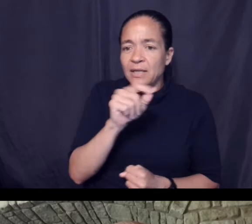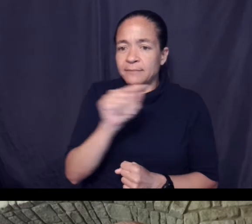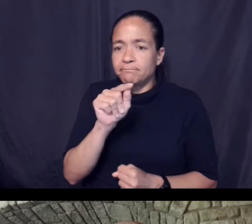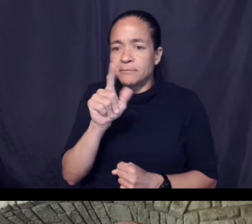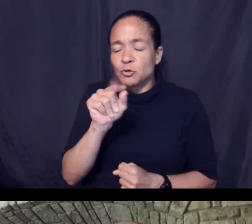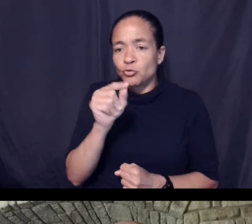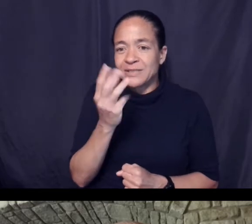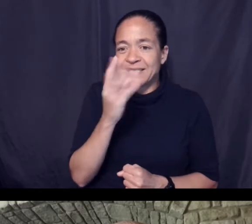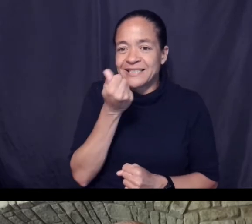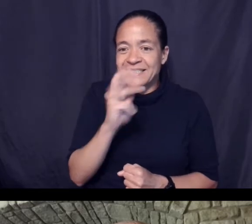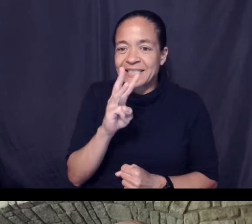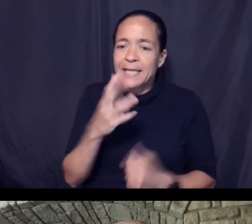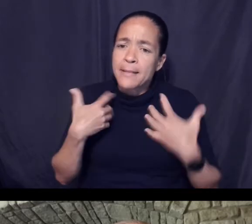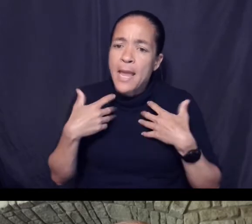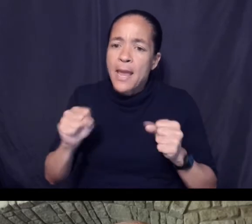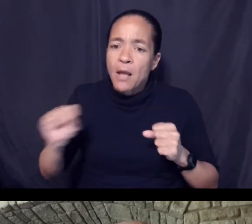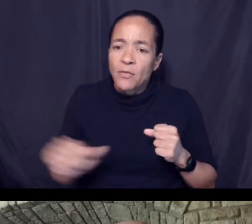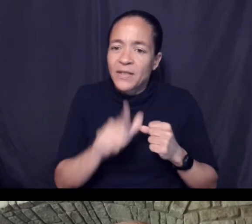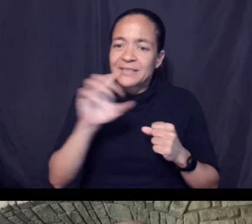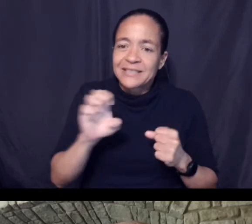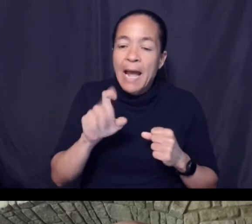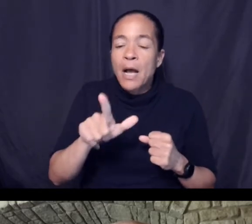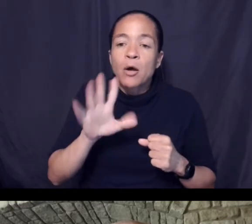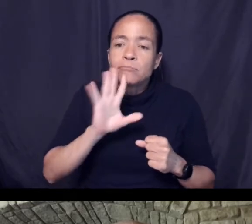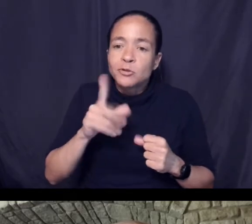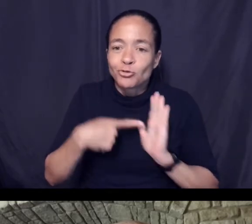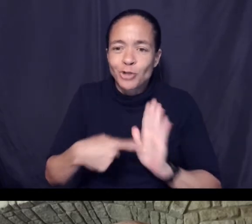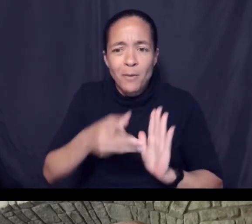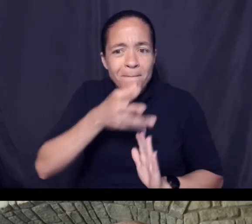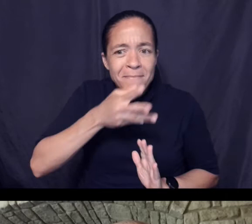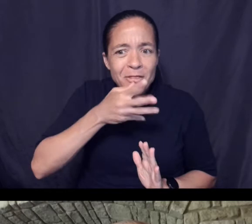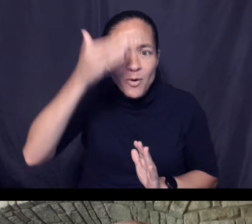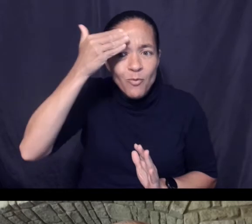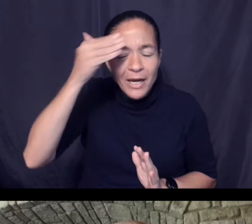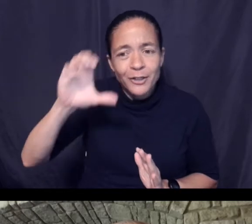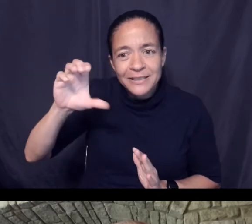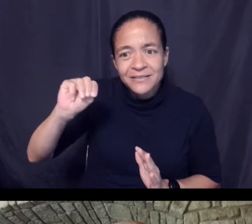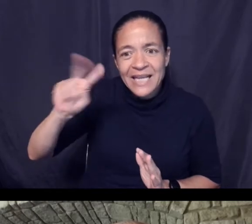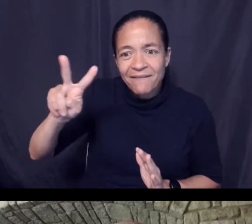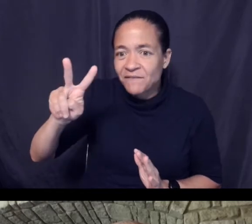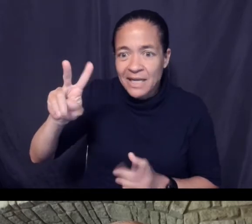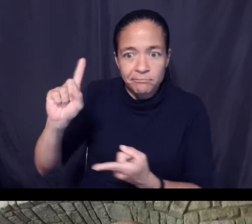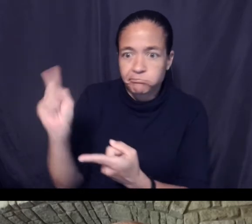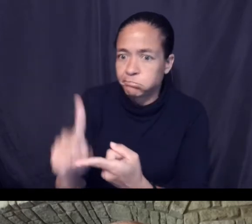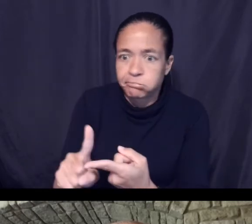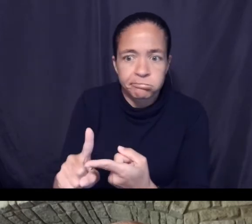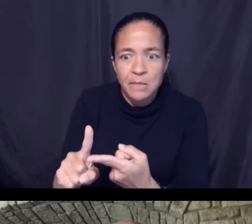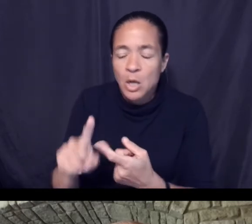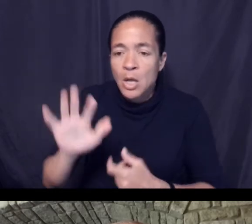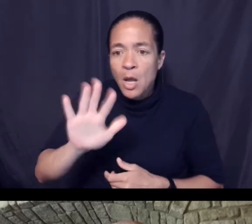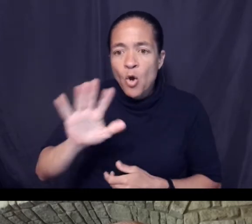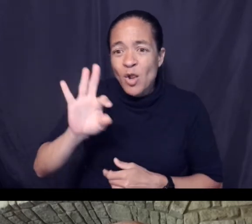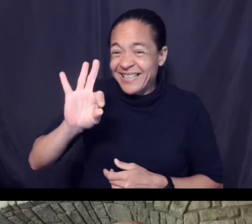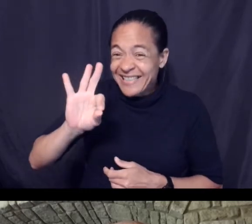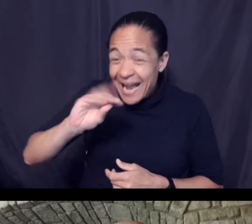Health Styles that showed maternal awareness is extremely low about CMV in the US, with only about 9% of